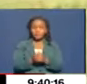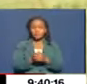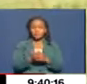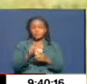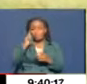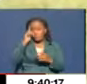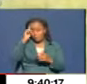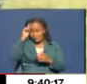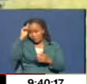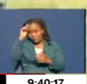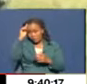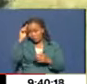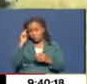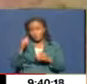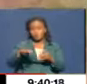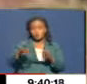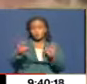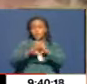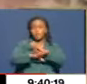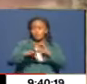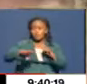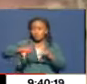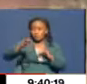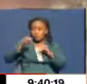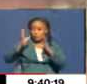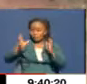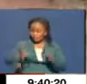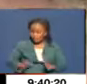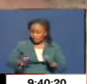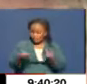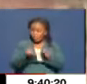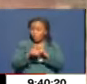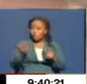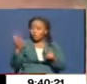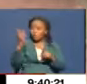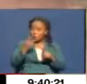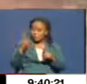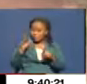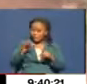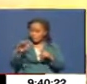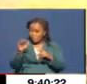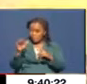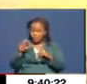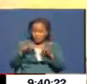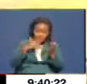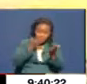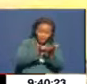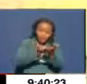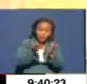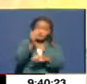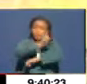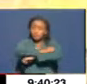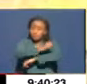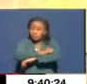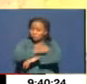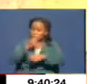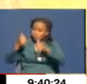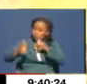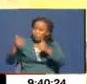Deputy County Commissioner Moses Muroki, had on Wednesday morning arrived at the school that is located about 15 kilometers from Nyahururu